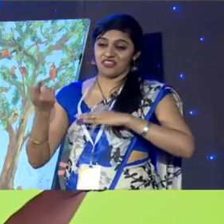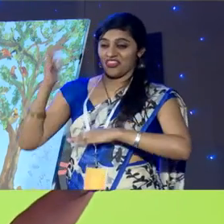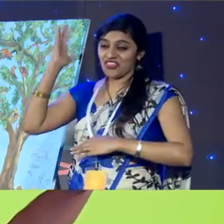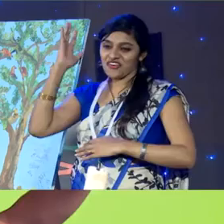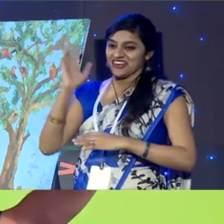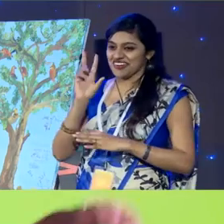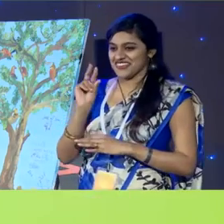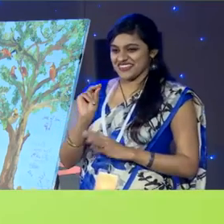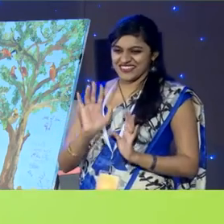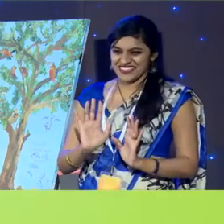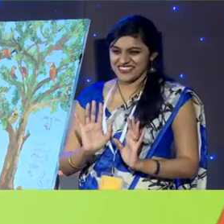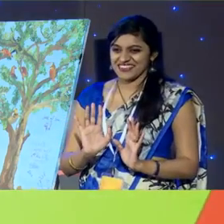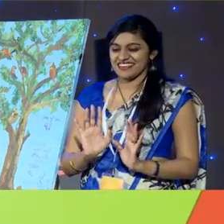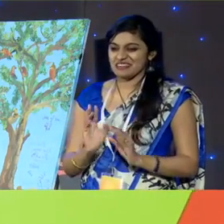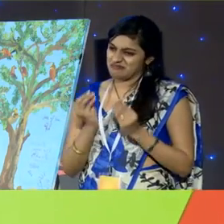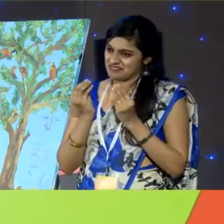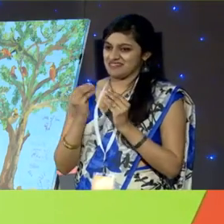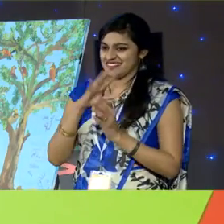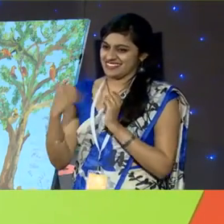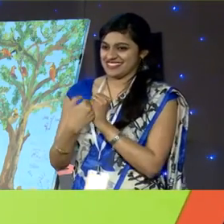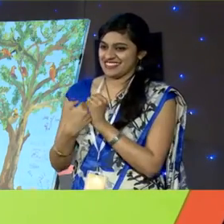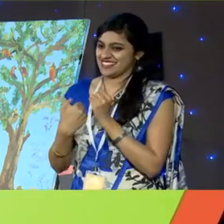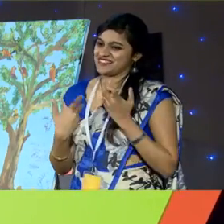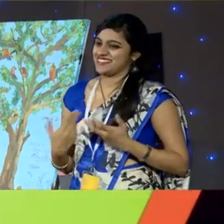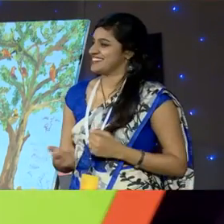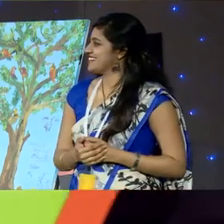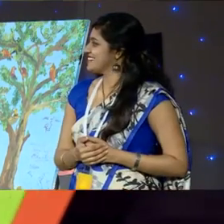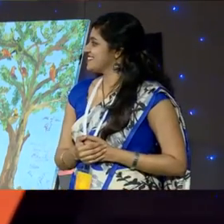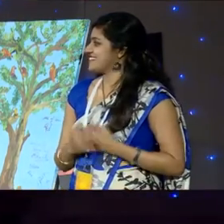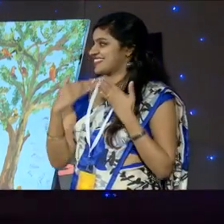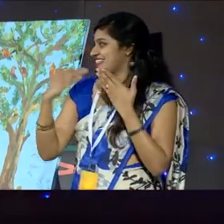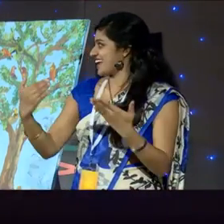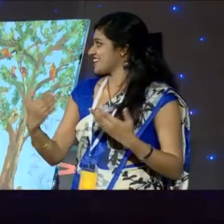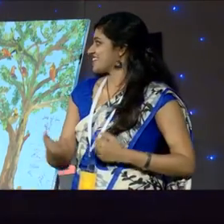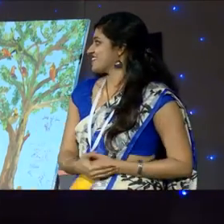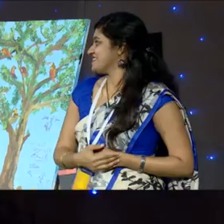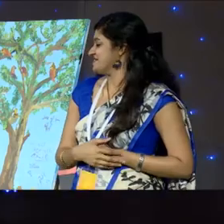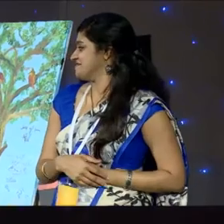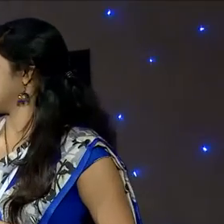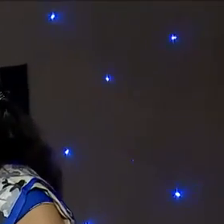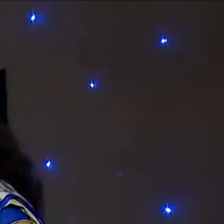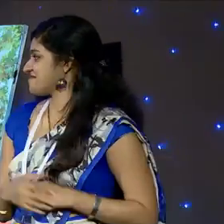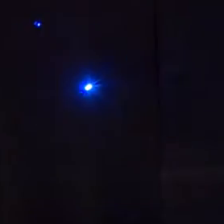mistake, please forgive me. Yours faithfully, Ajit Babu. Thank you, guys.